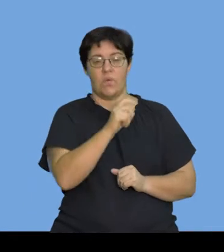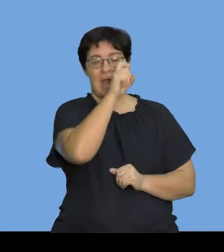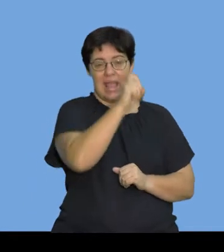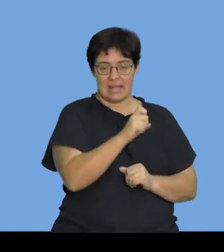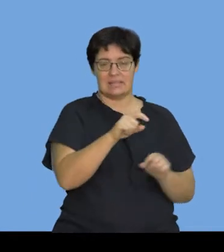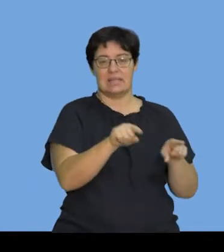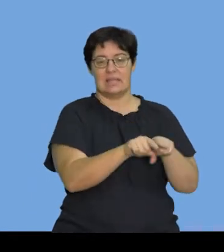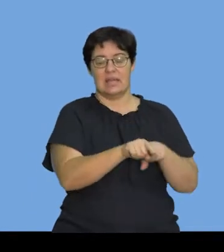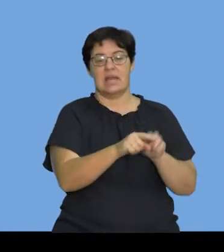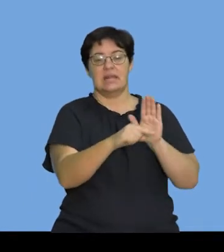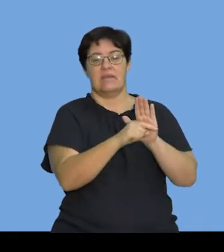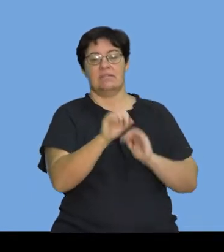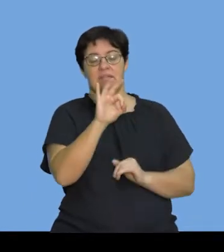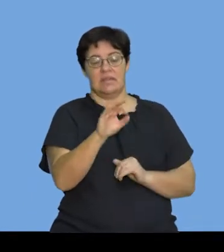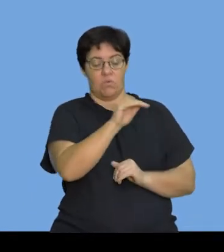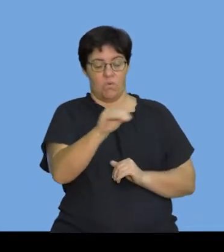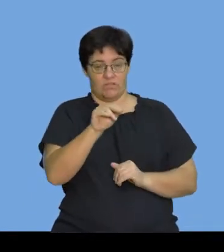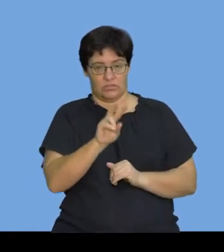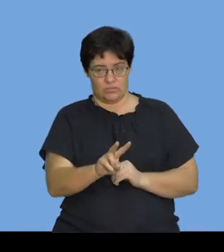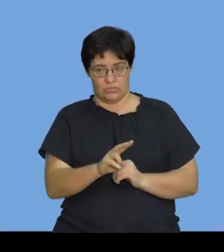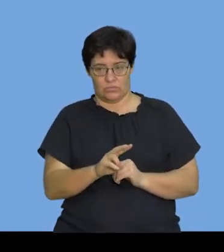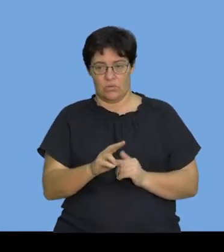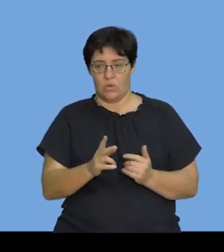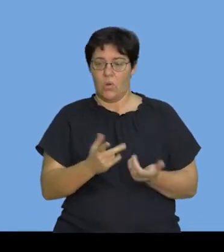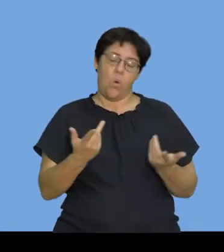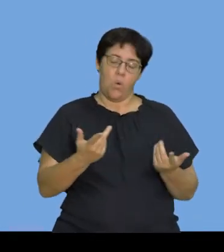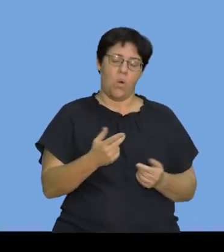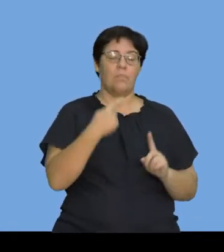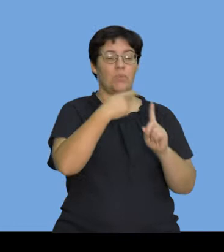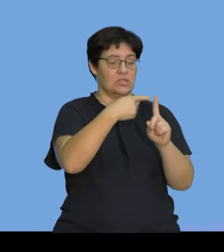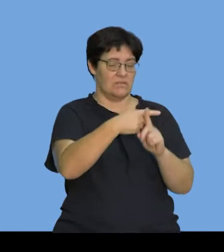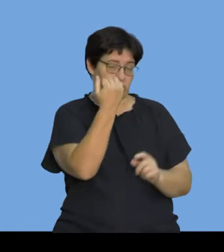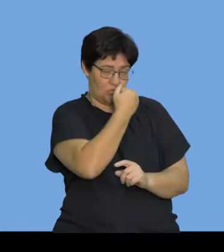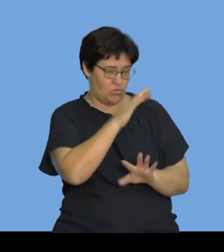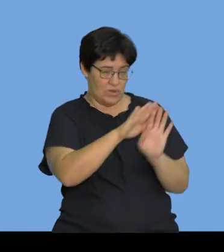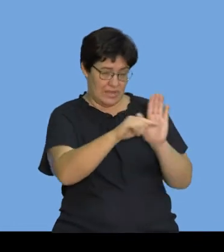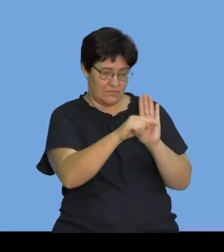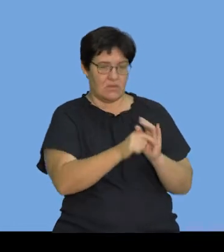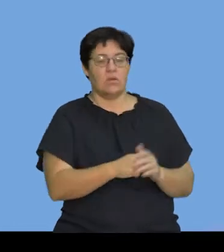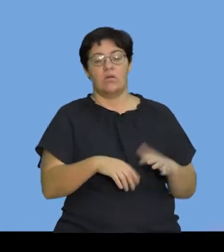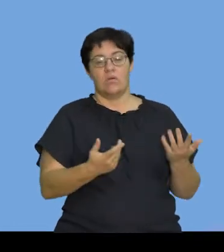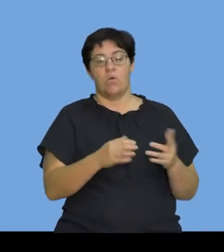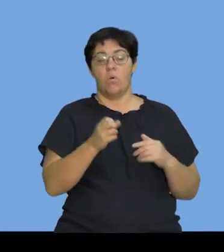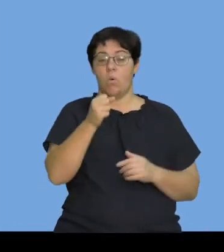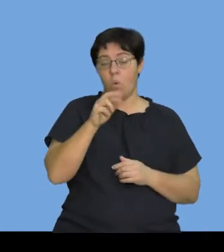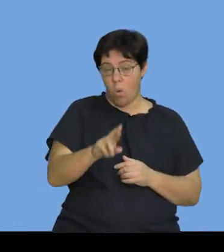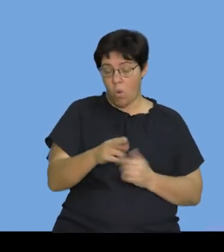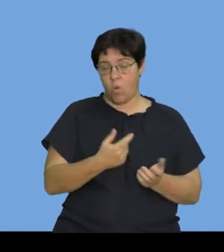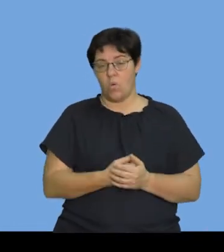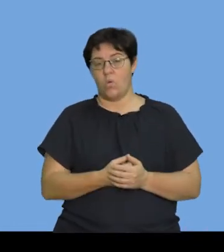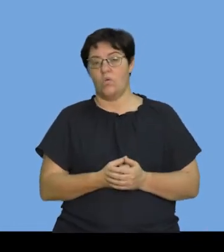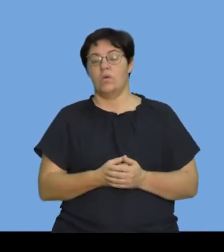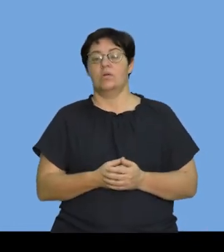negative 3 over 2, or positive 3 over 2, sorry, or my x will be equal